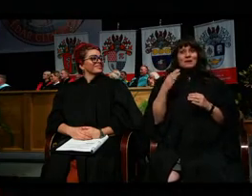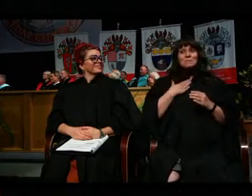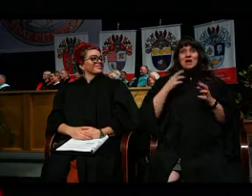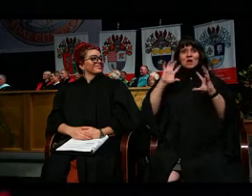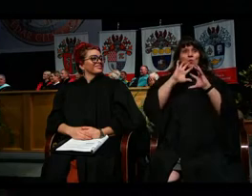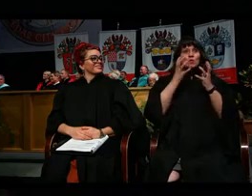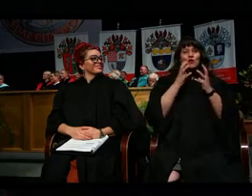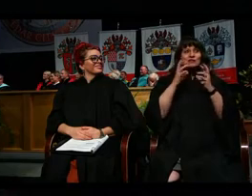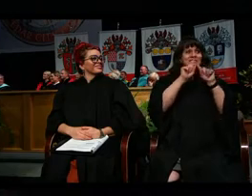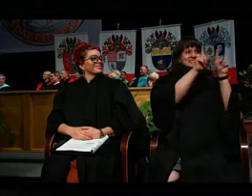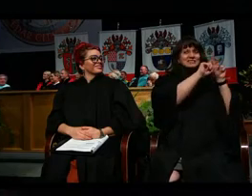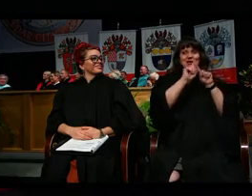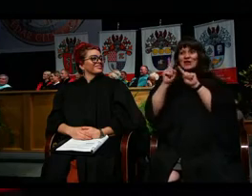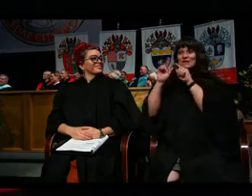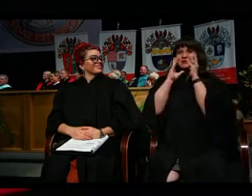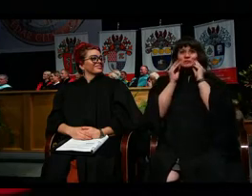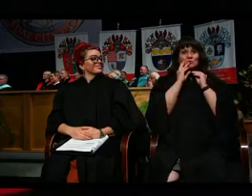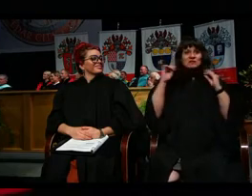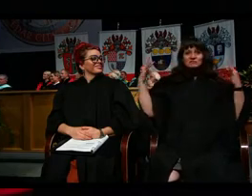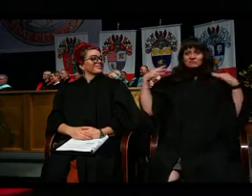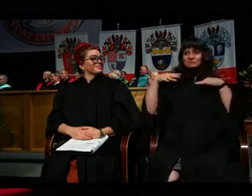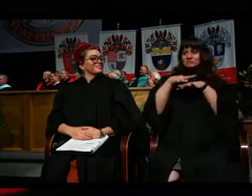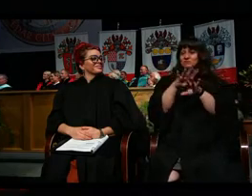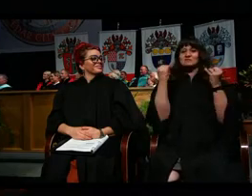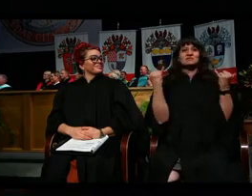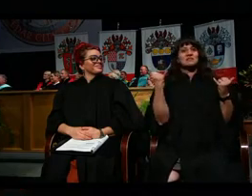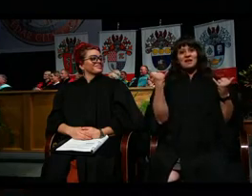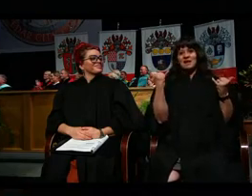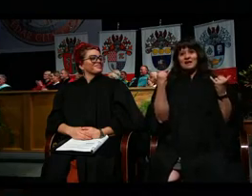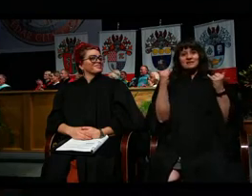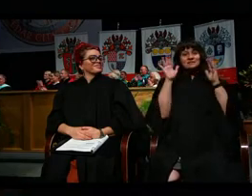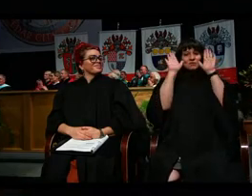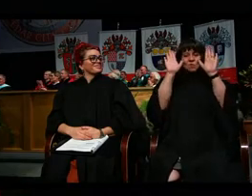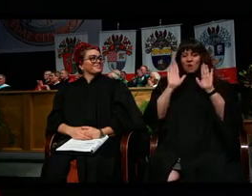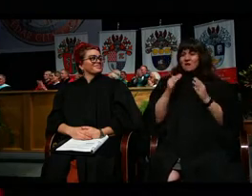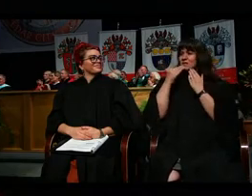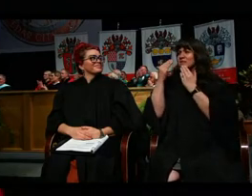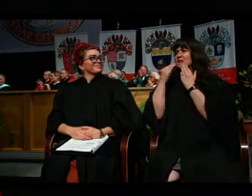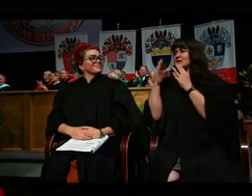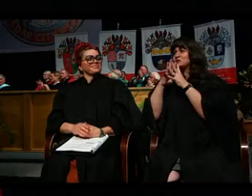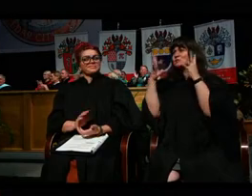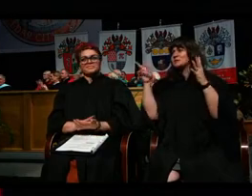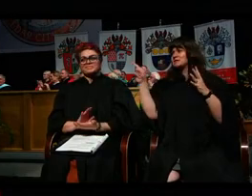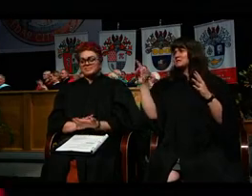is represented. Thank you for that glorious musical.